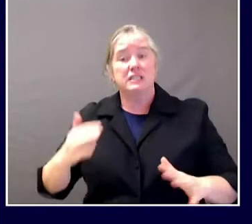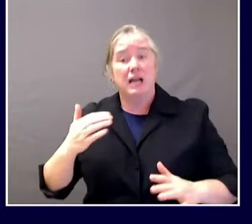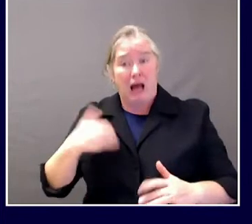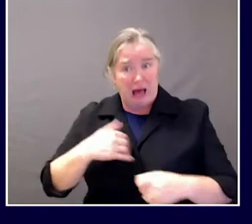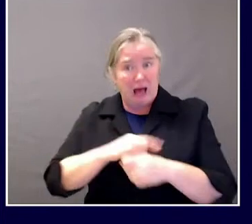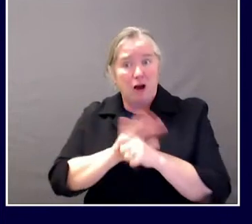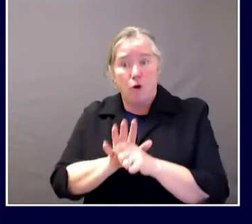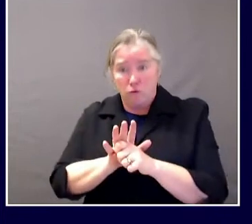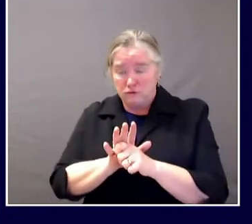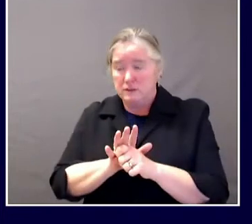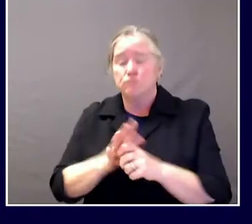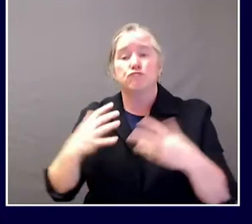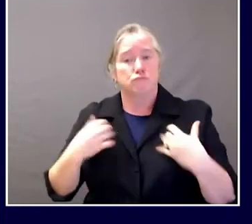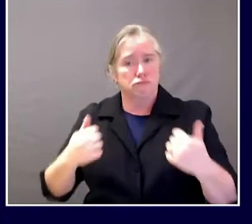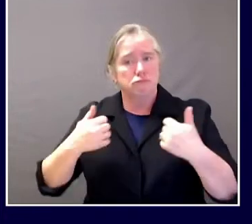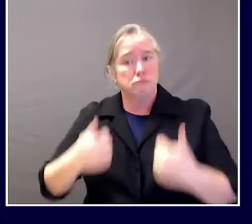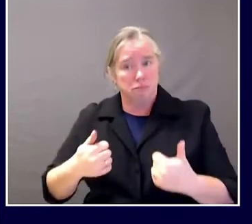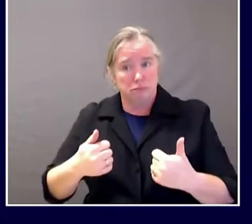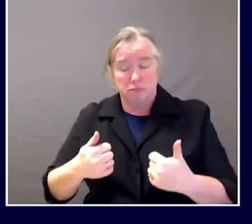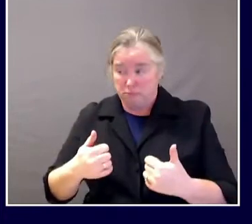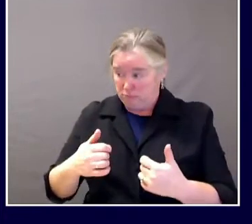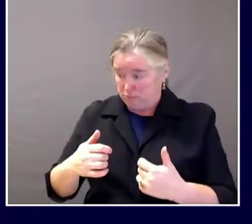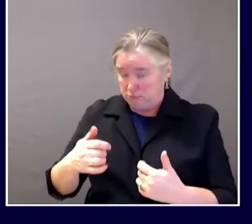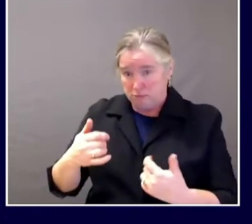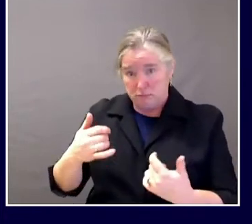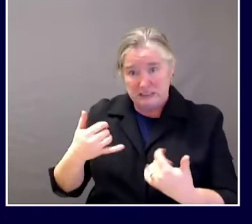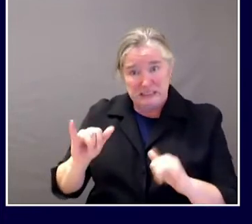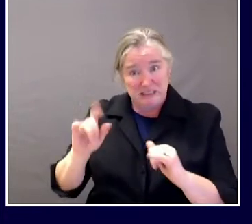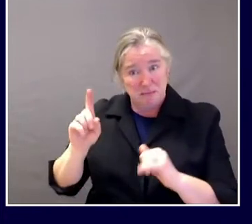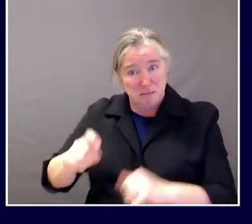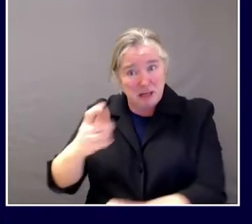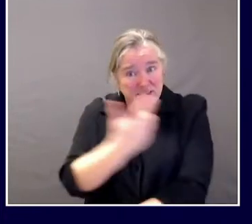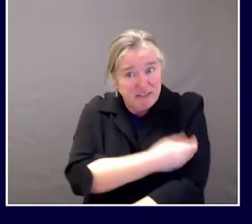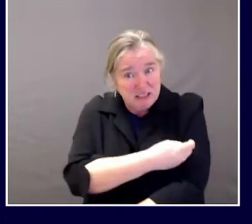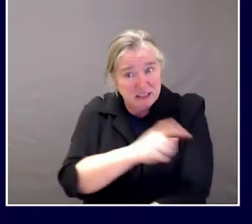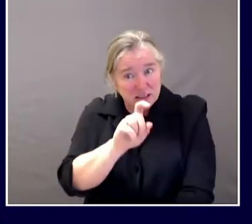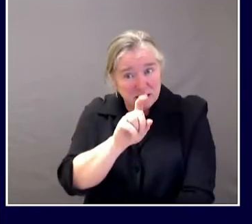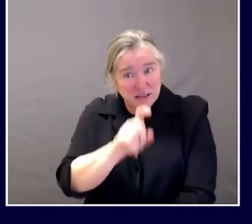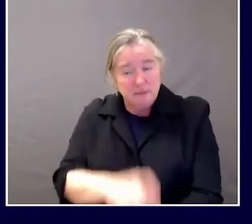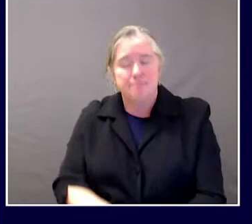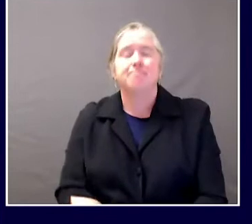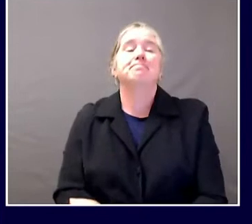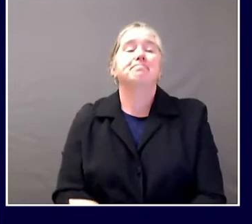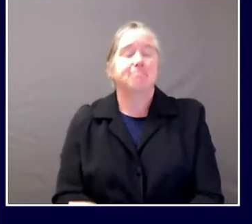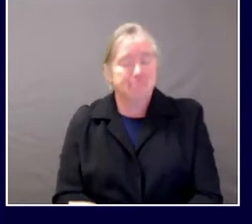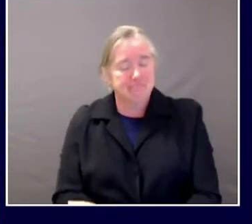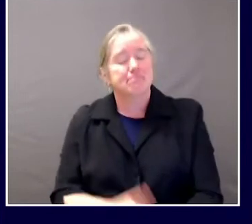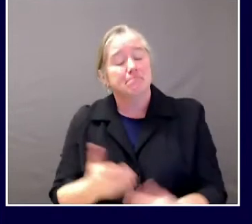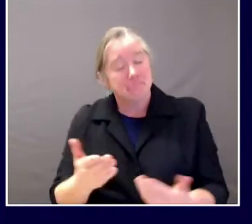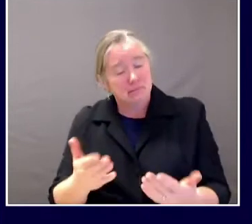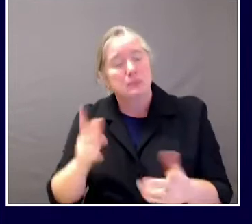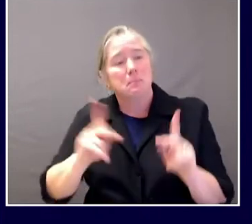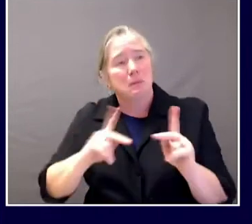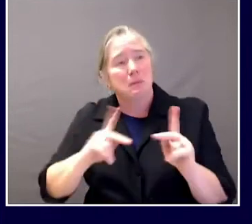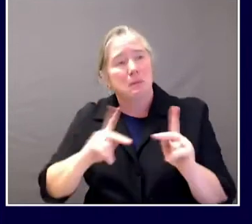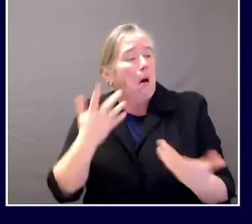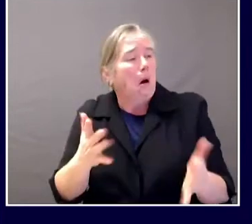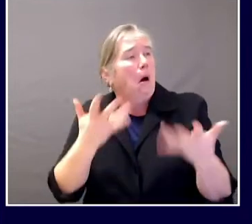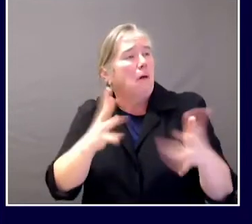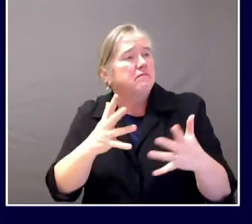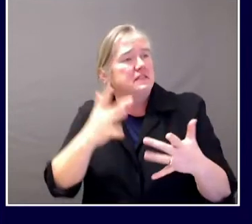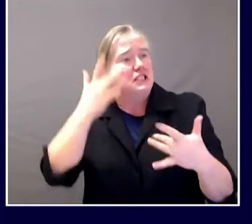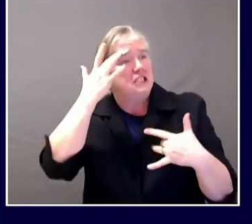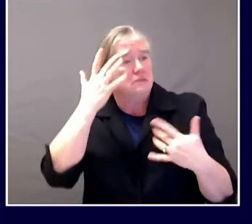be vaccinated. You might think that after you've had COVID, there's really not much reason to be vaccinated.